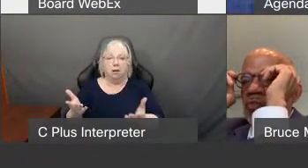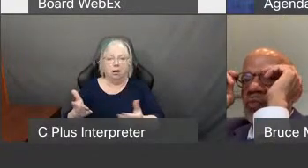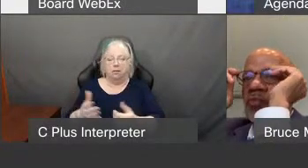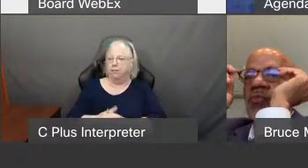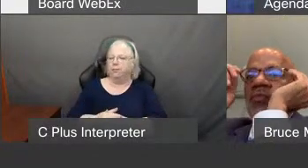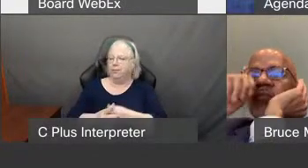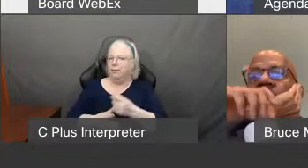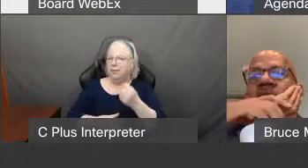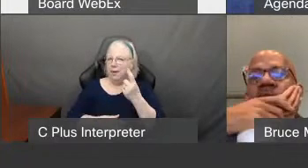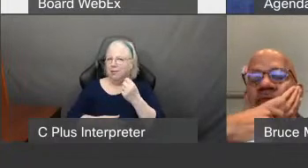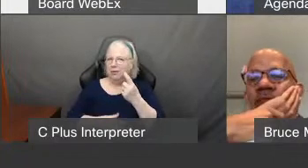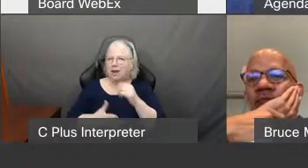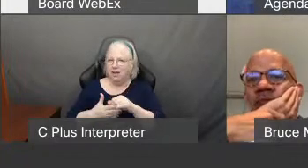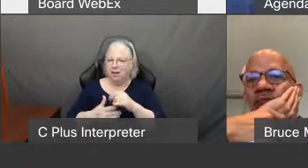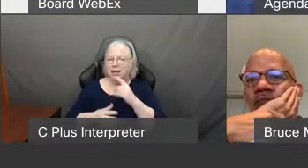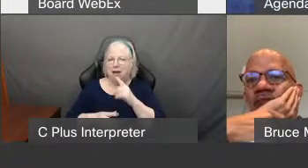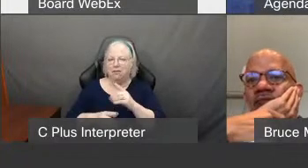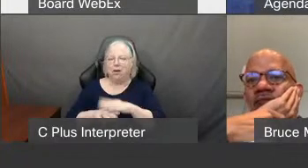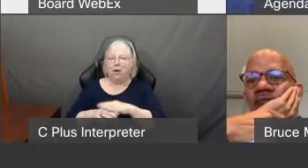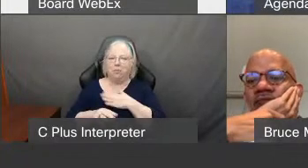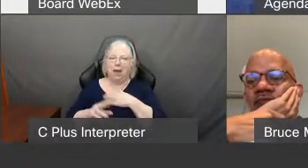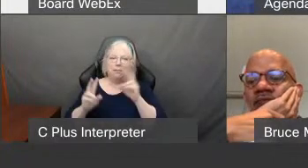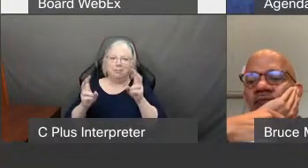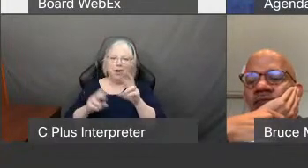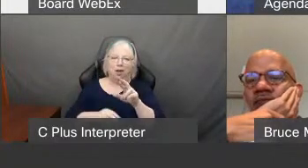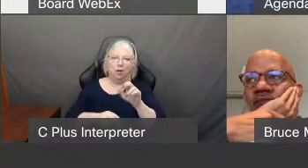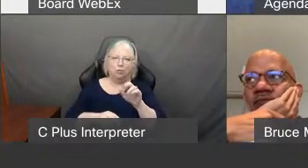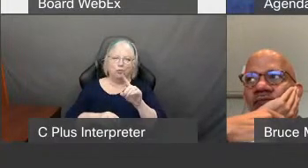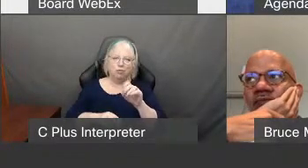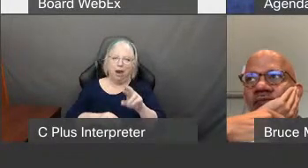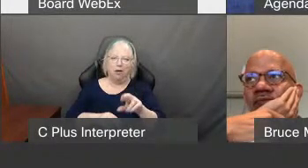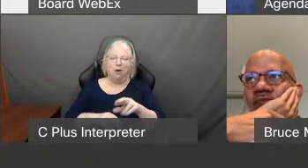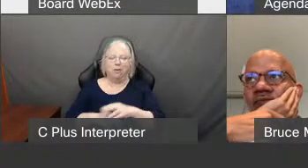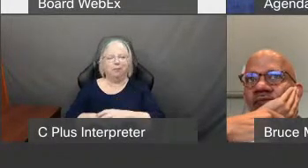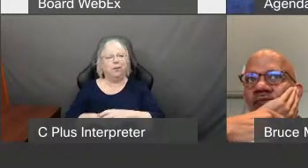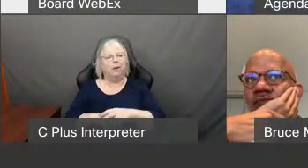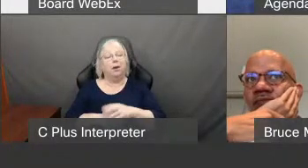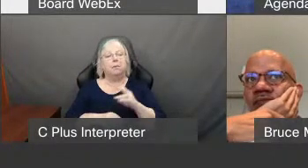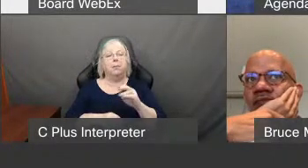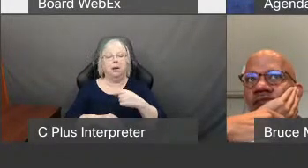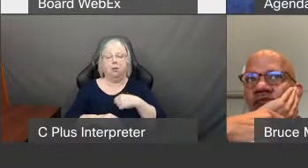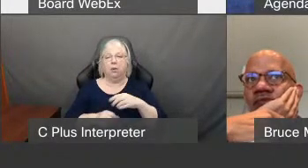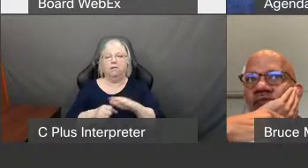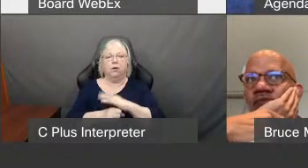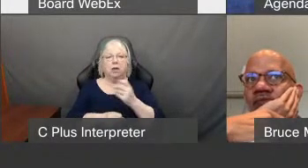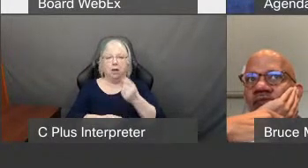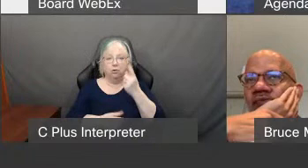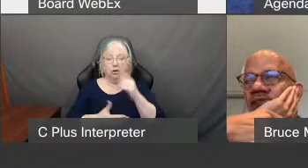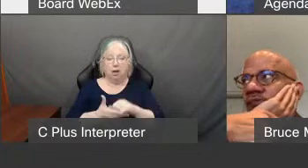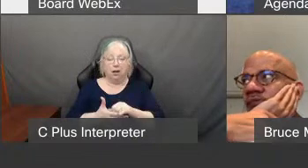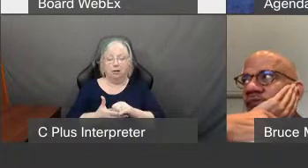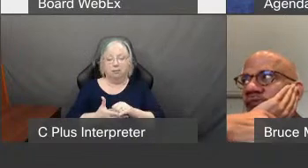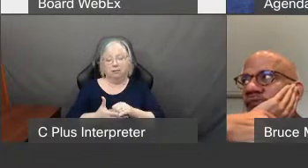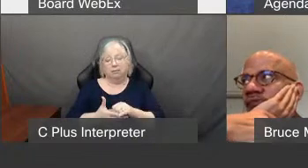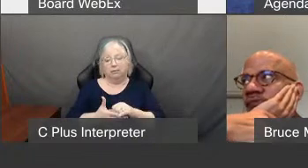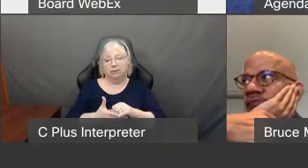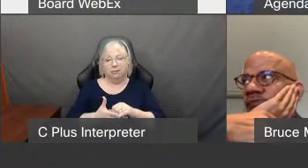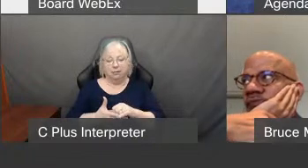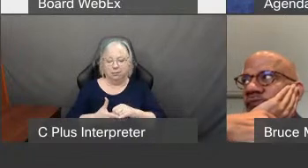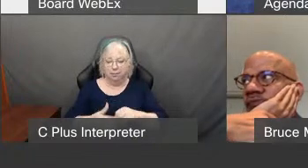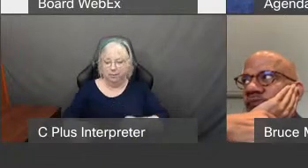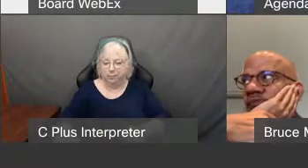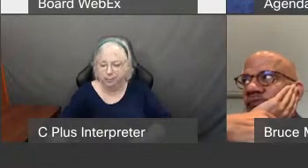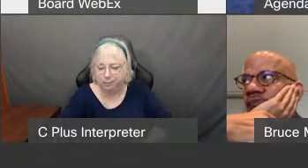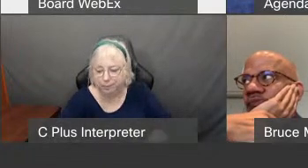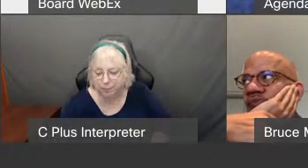I understand. It's definitely on my radar screen, yes. We totally understand that, but I'd say the best way.